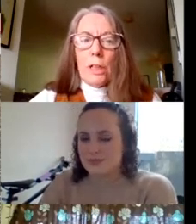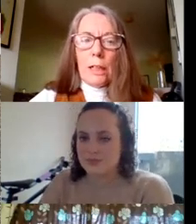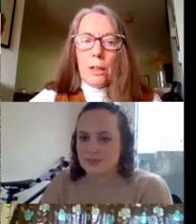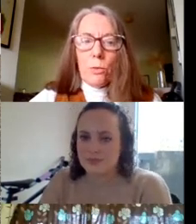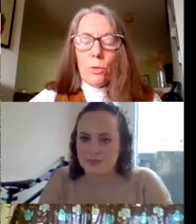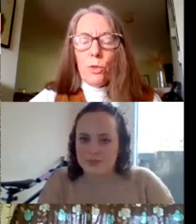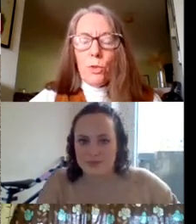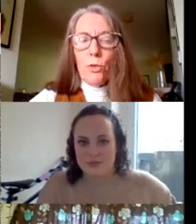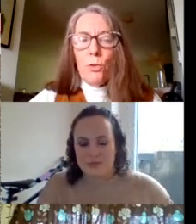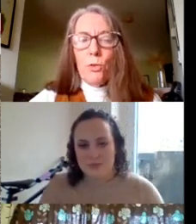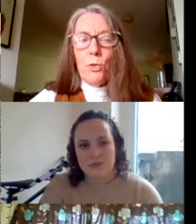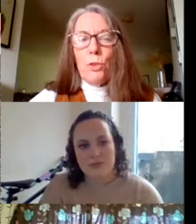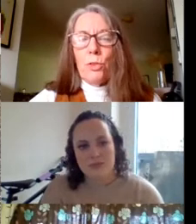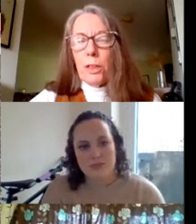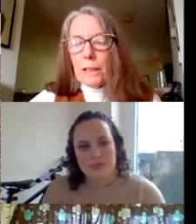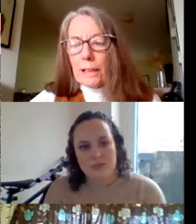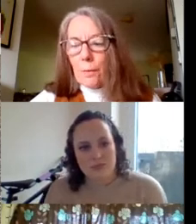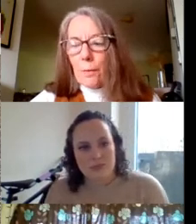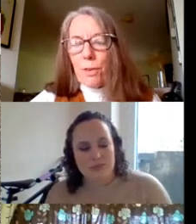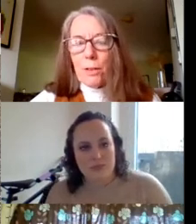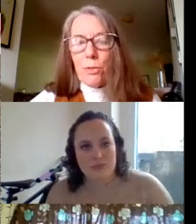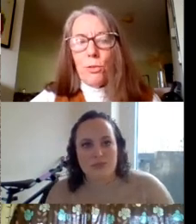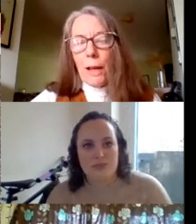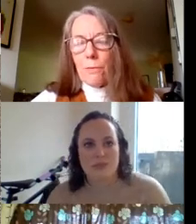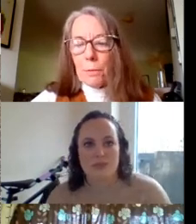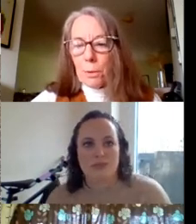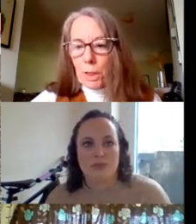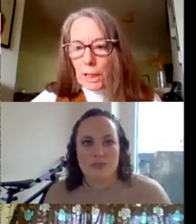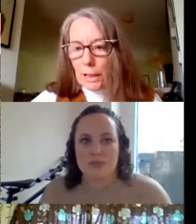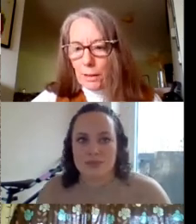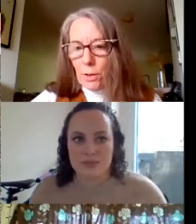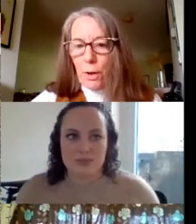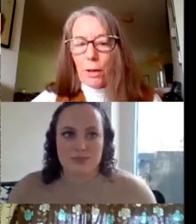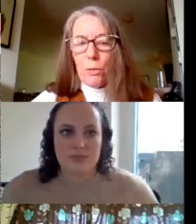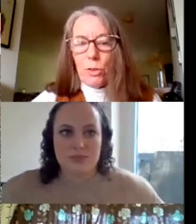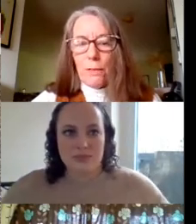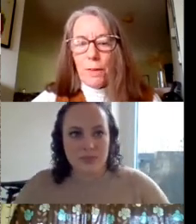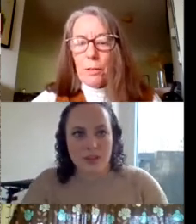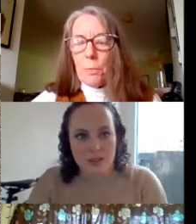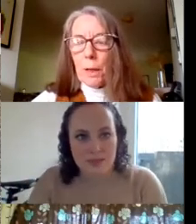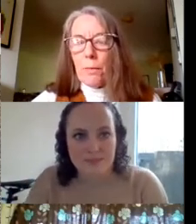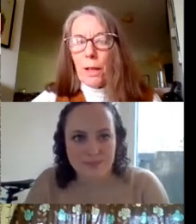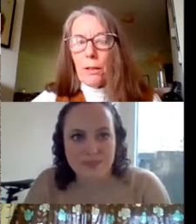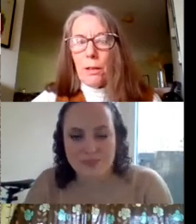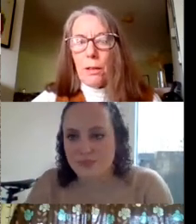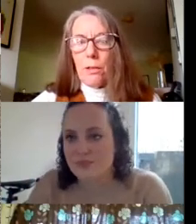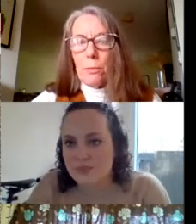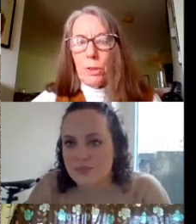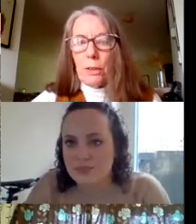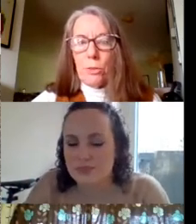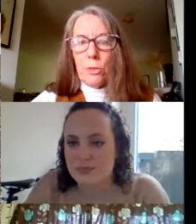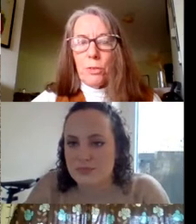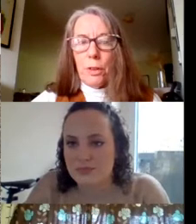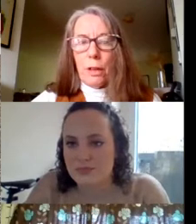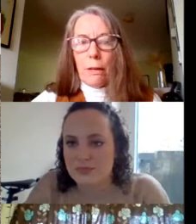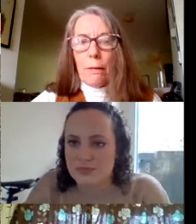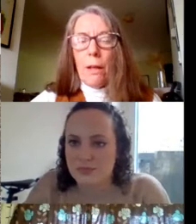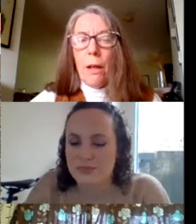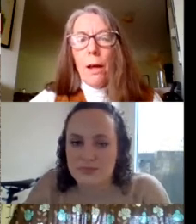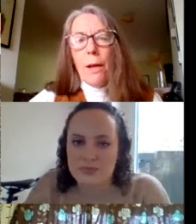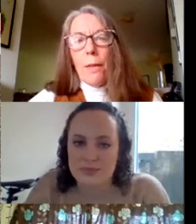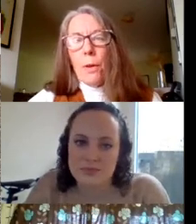and she used her needle and thread to let everybody know how she felt about that and her objections to